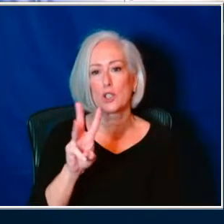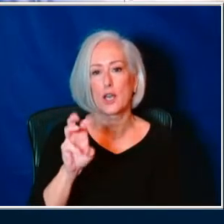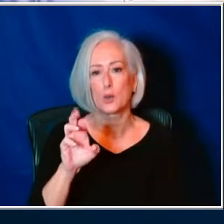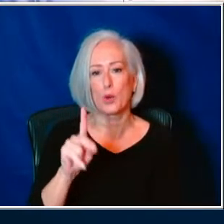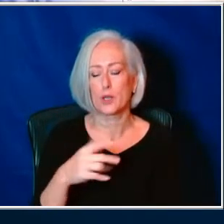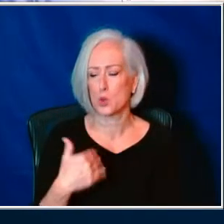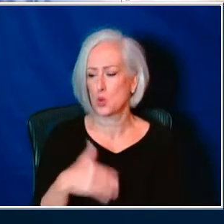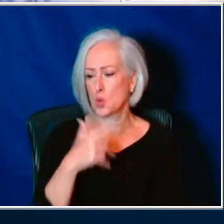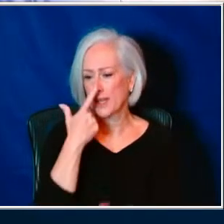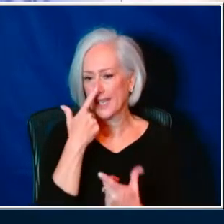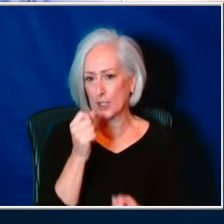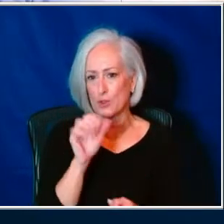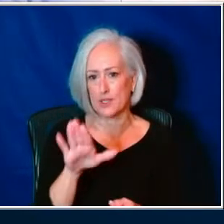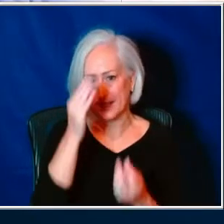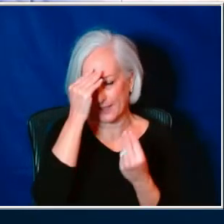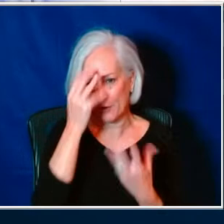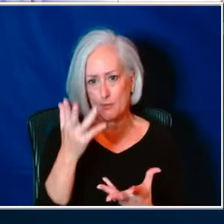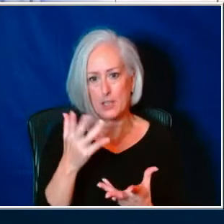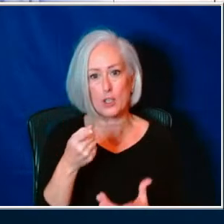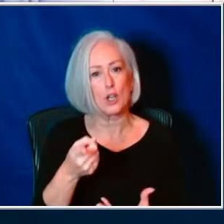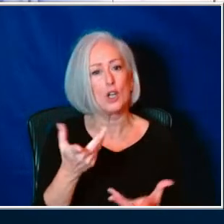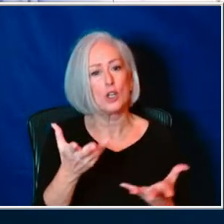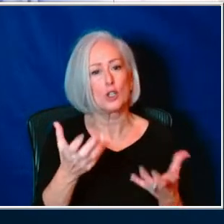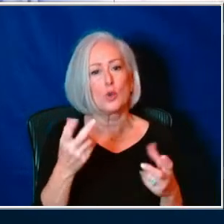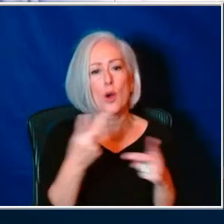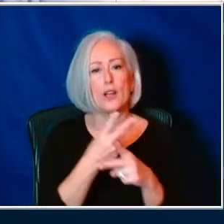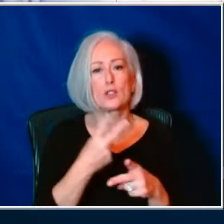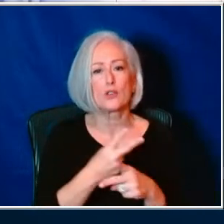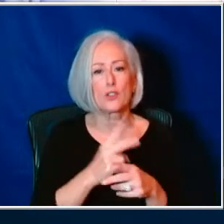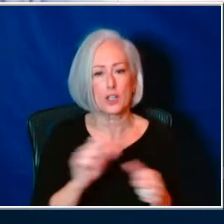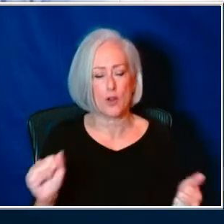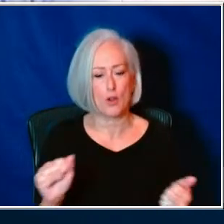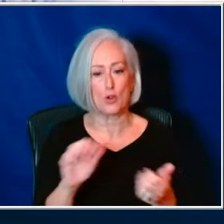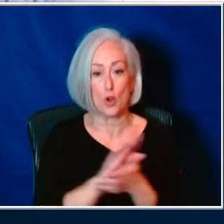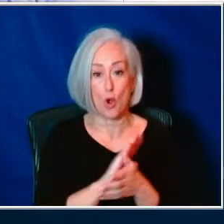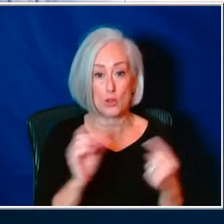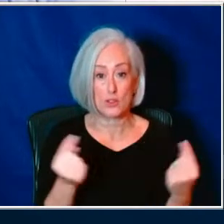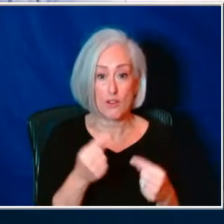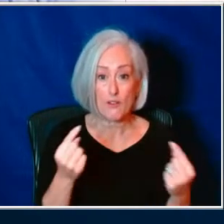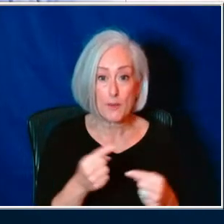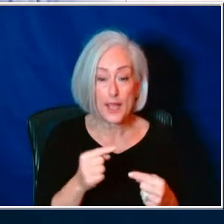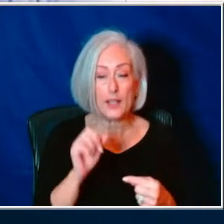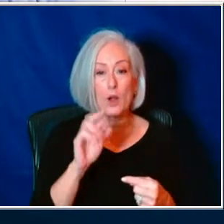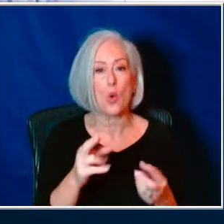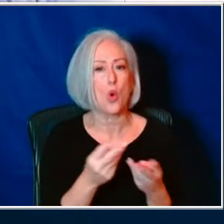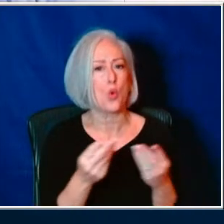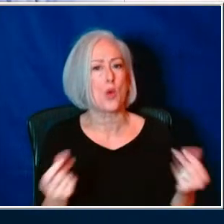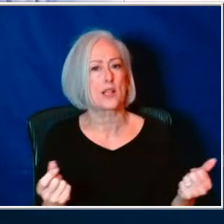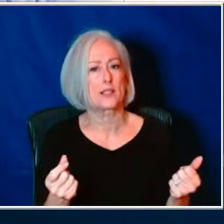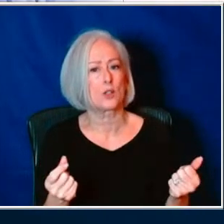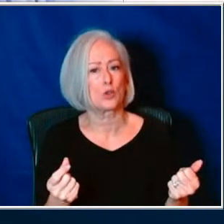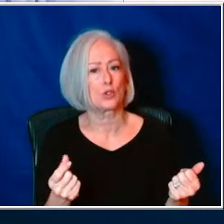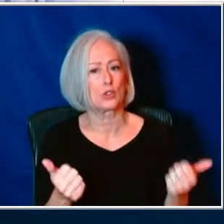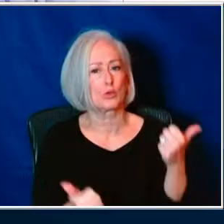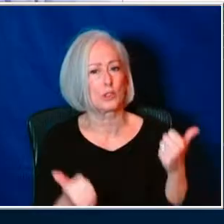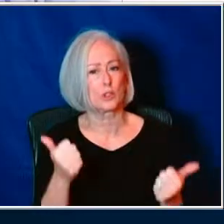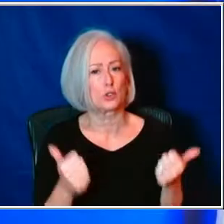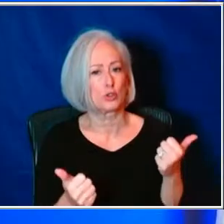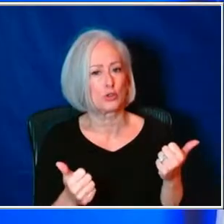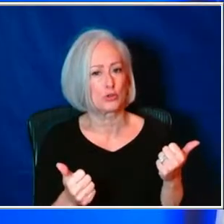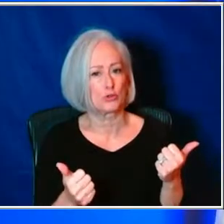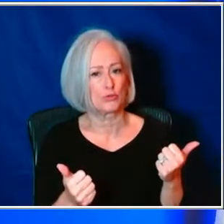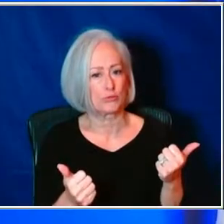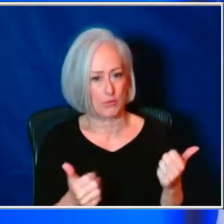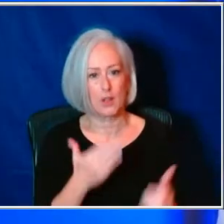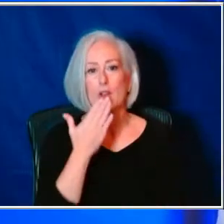information you're sharing this morning. Are you trying to figure out the cause of the pain or the resolution to the symptoms? That's an awesome question.